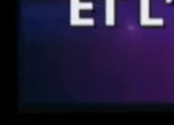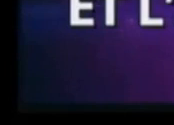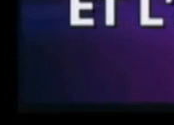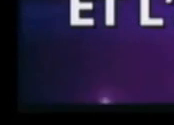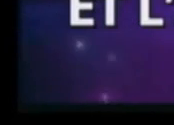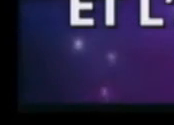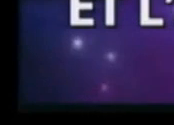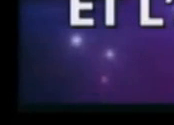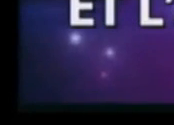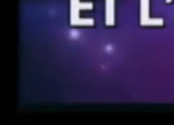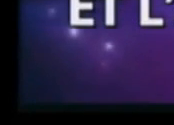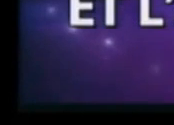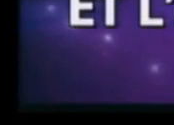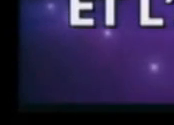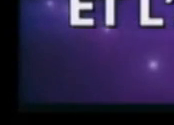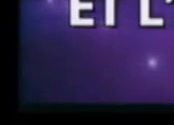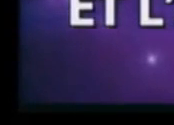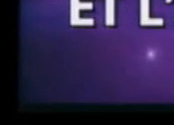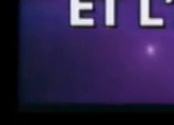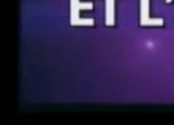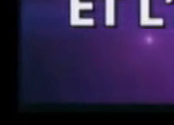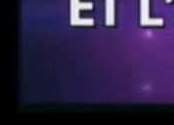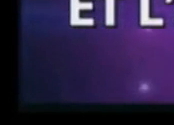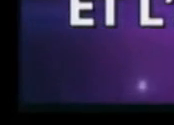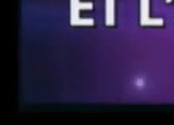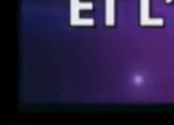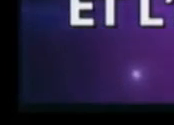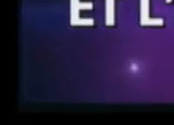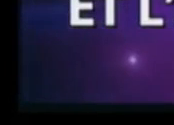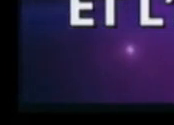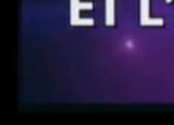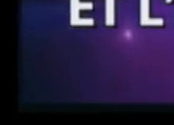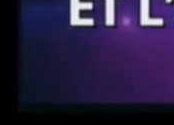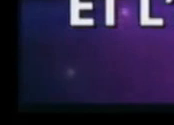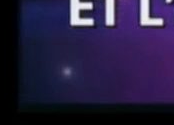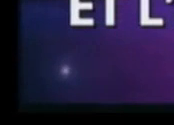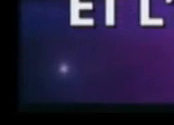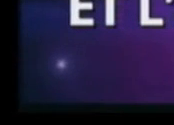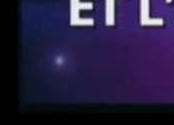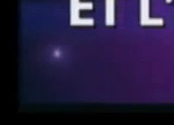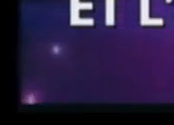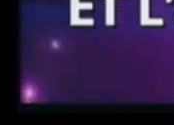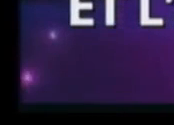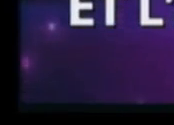Afrique, en Afrique, sera sauvé.